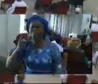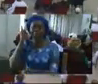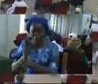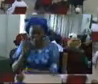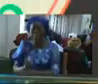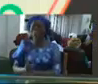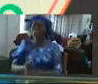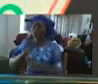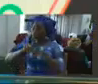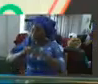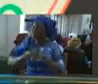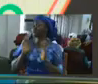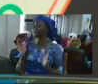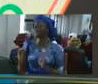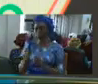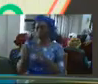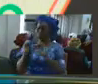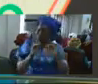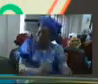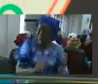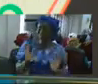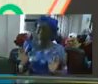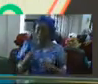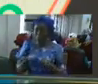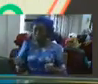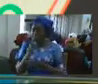So when they told me that they closed some restaurant, I said,